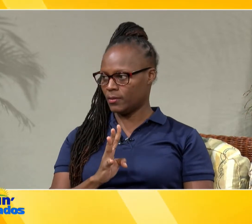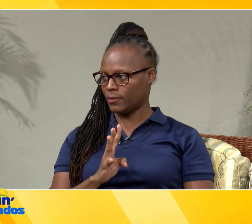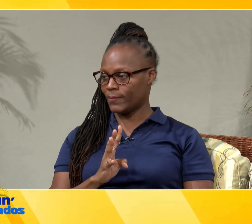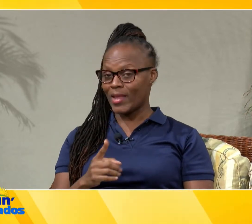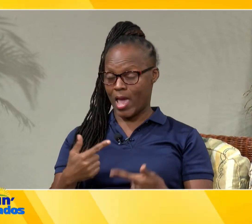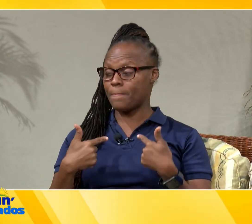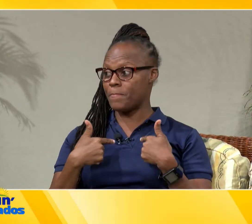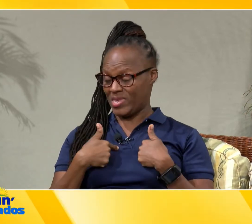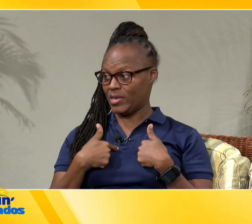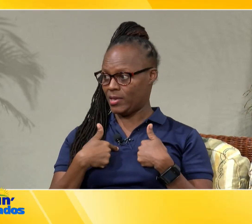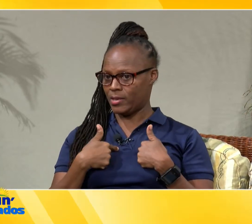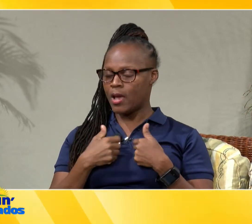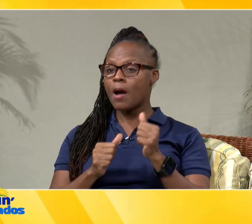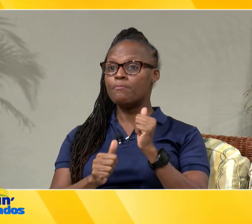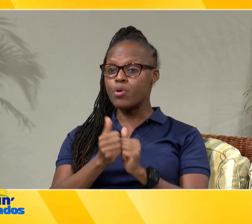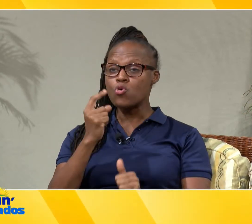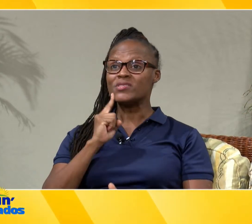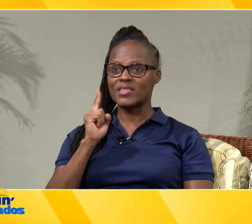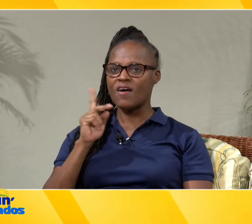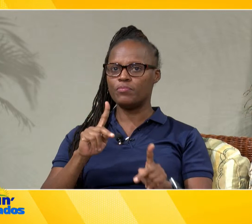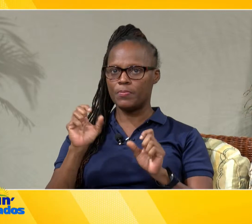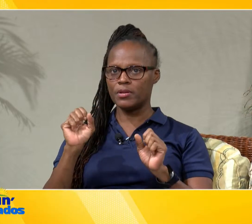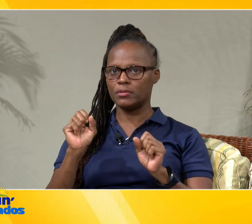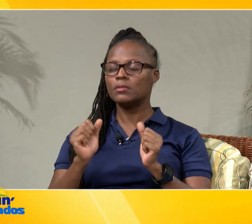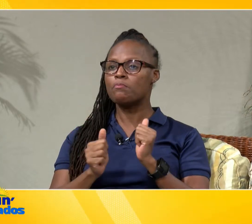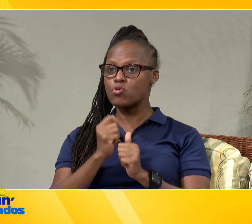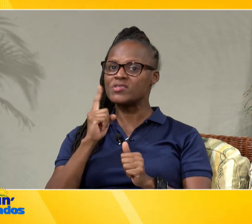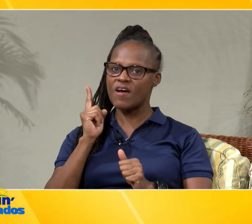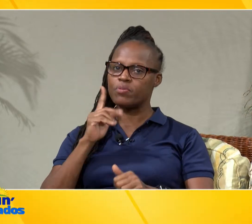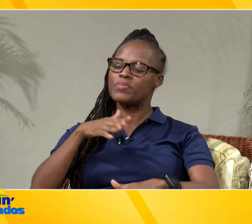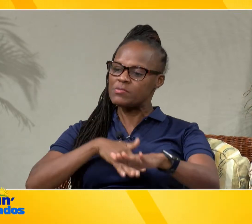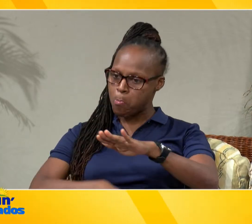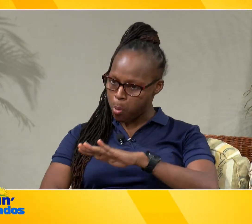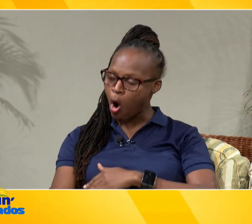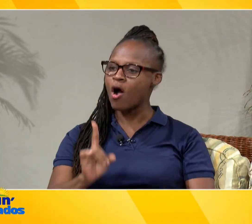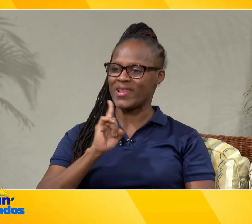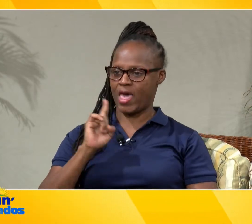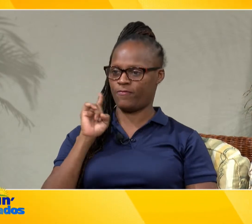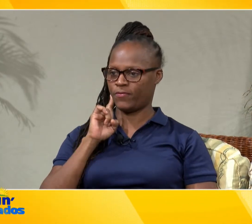us dumb. We can speak. We can vocalize.